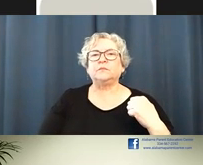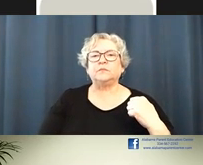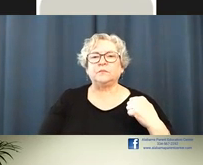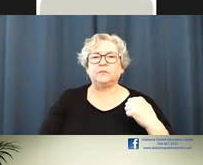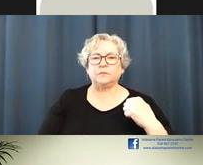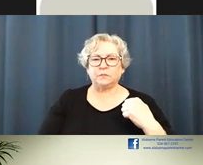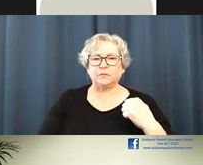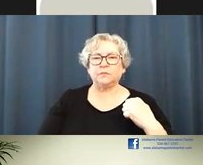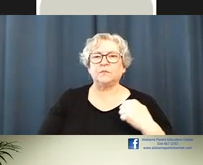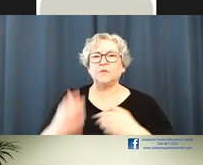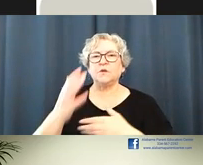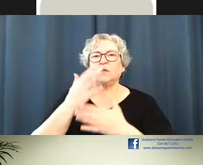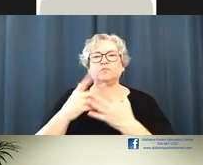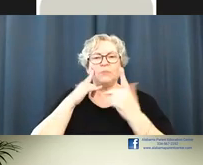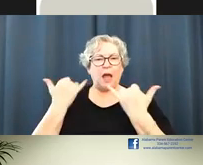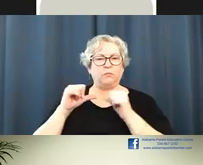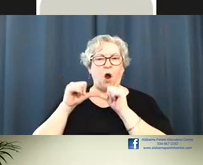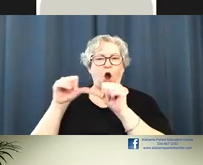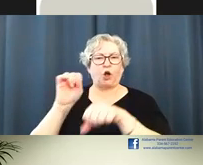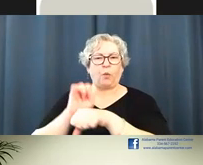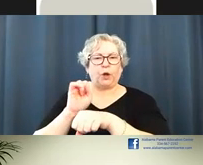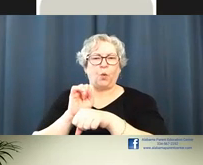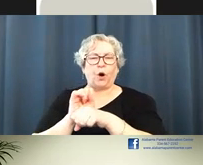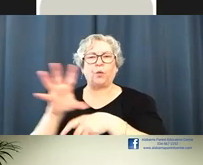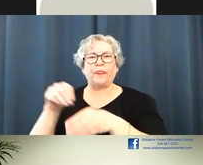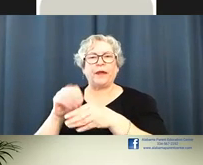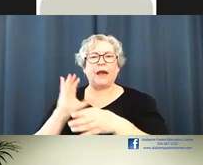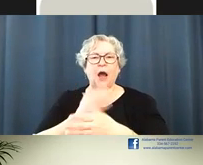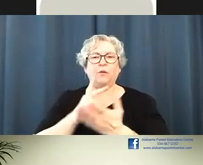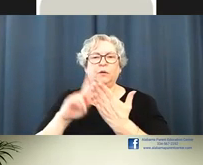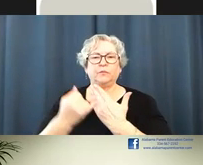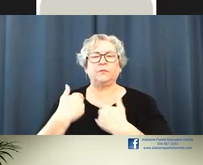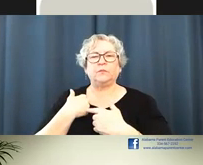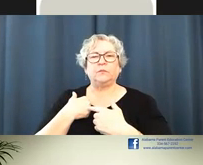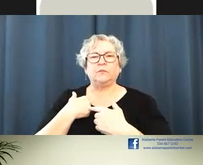So some of our ongoing work within our project,